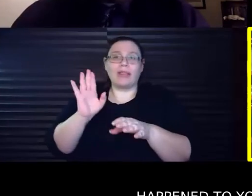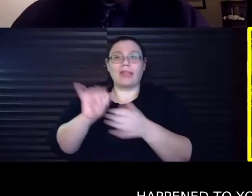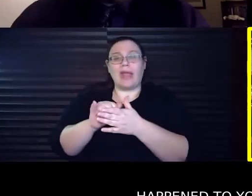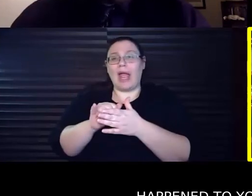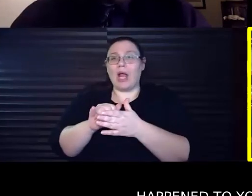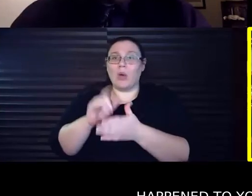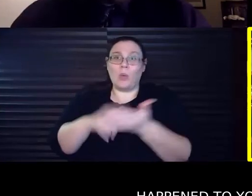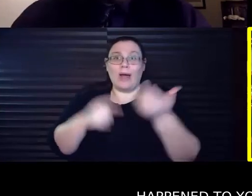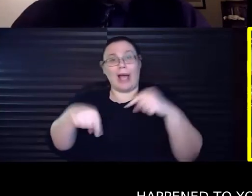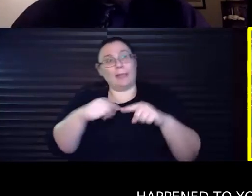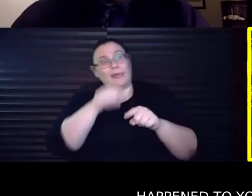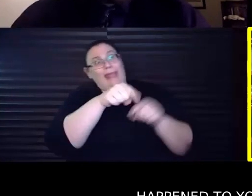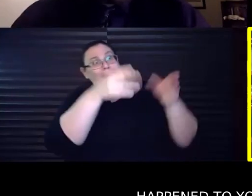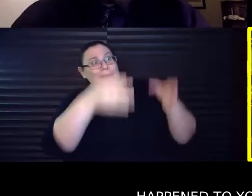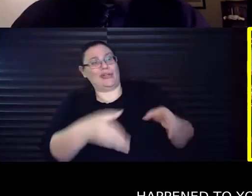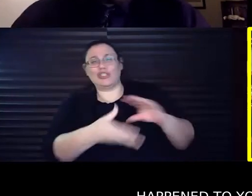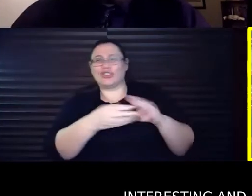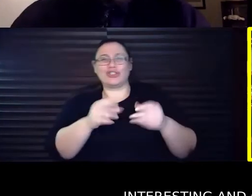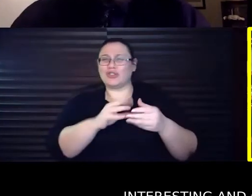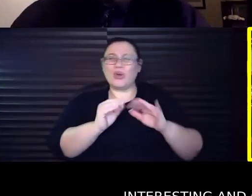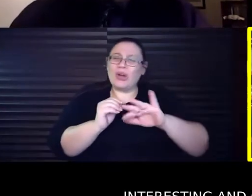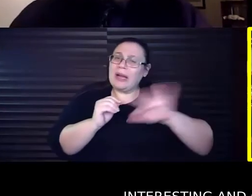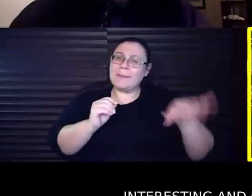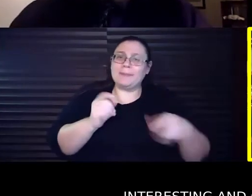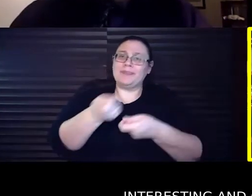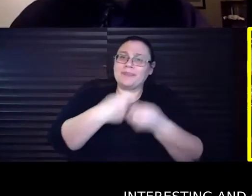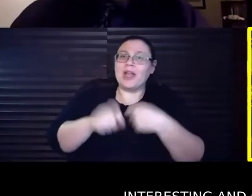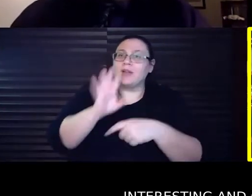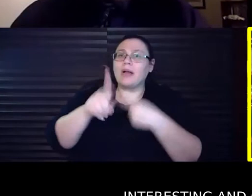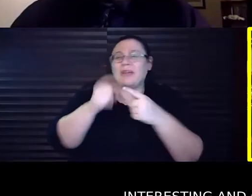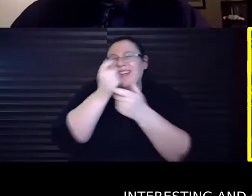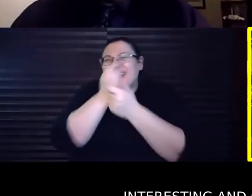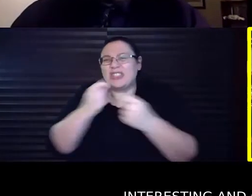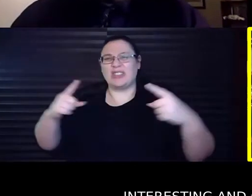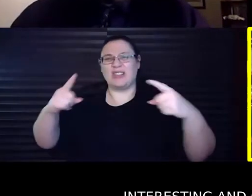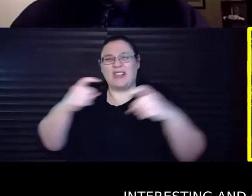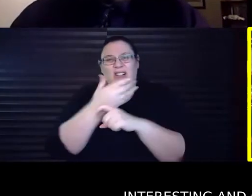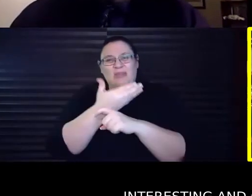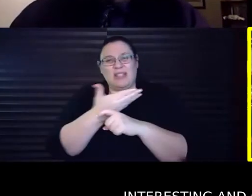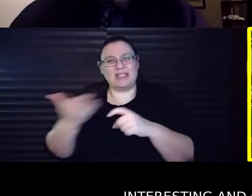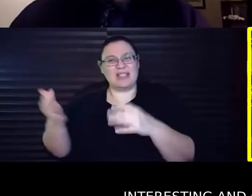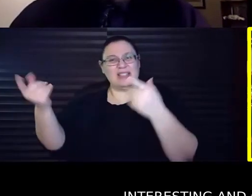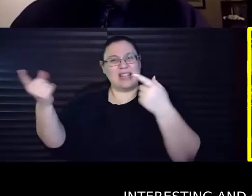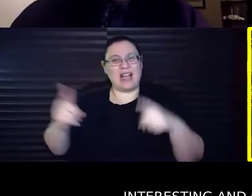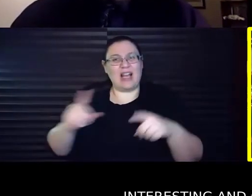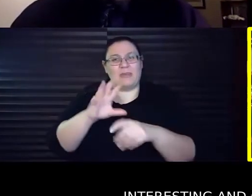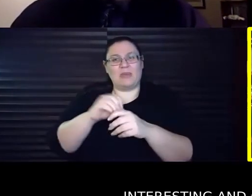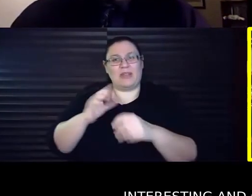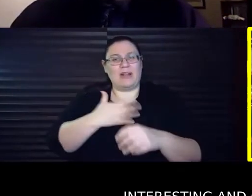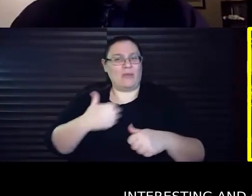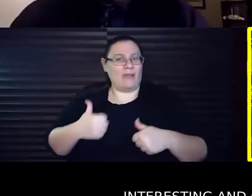can talk about all of the interesting and complex things that go on in our lives,